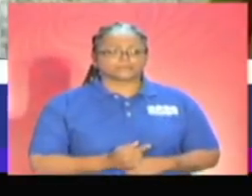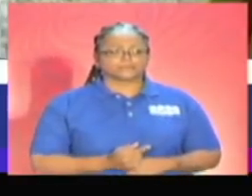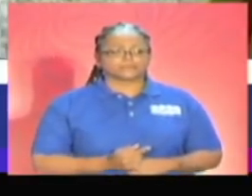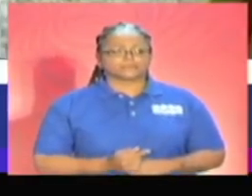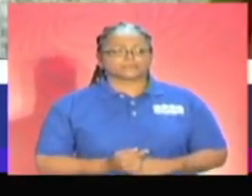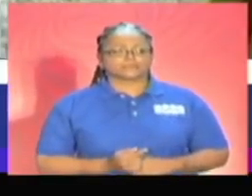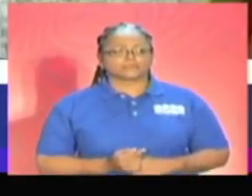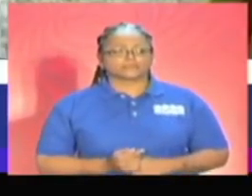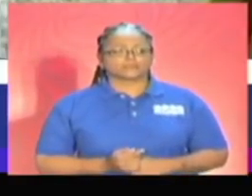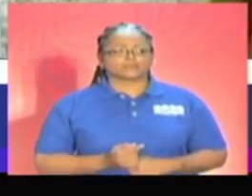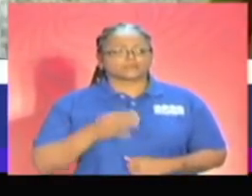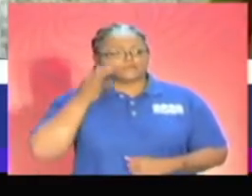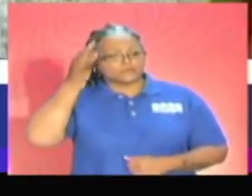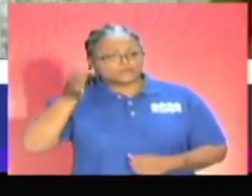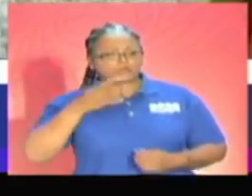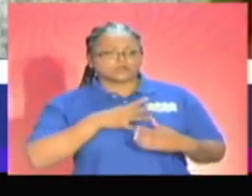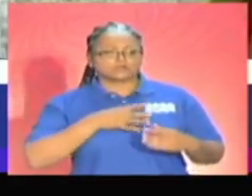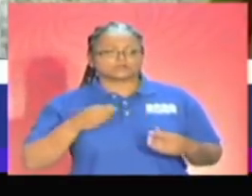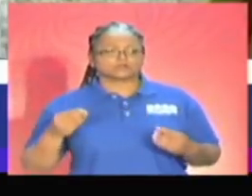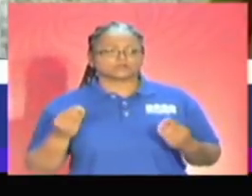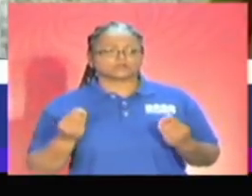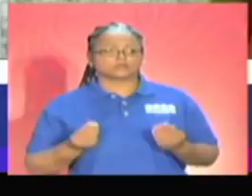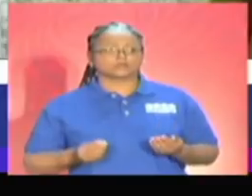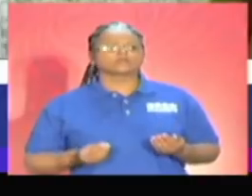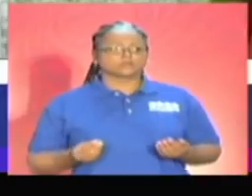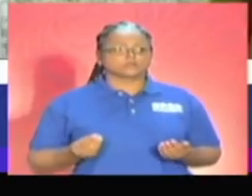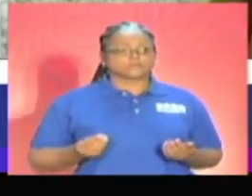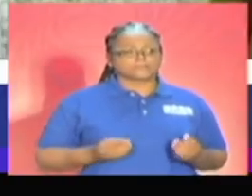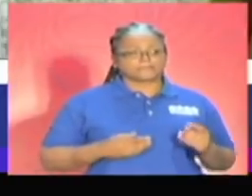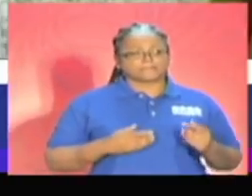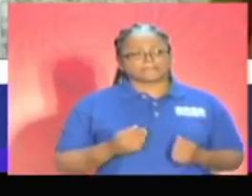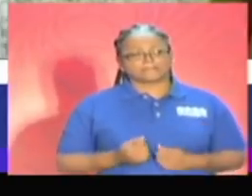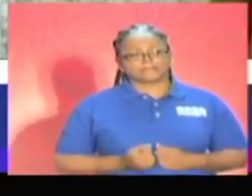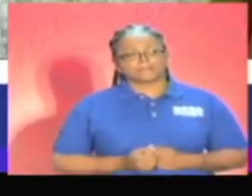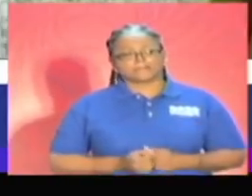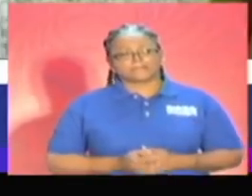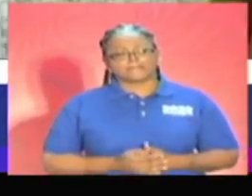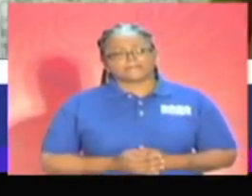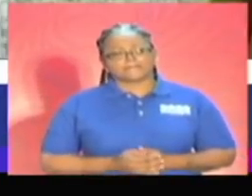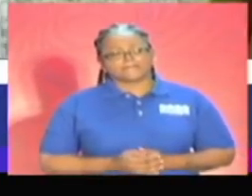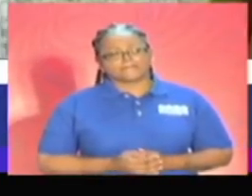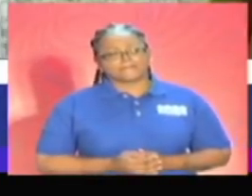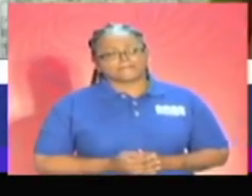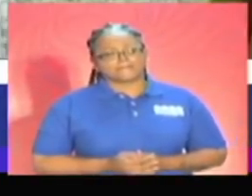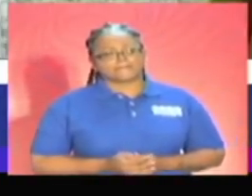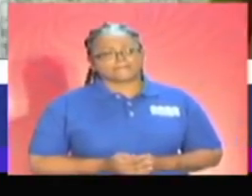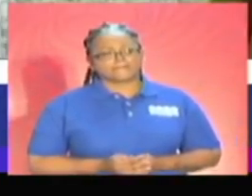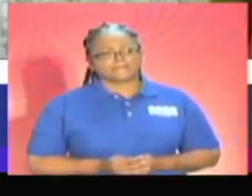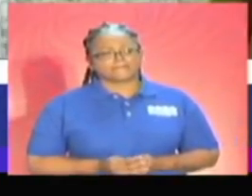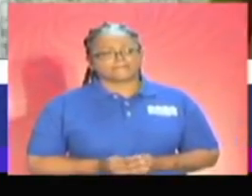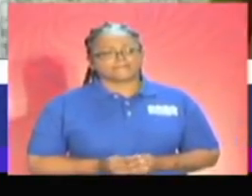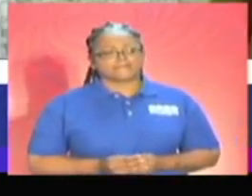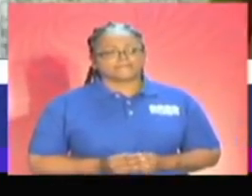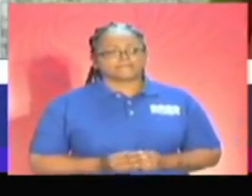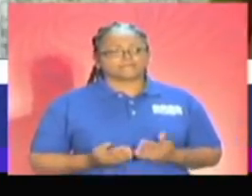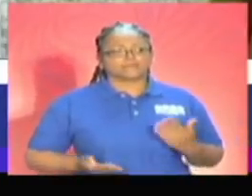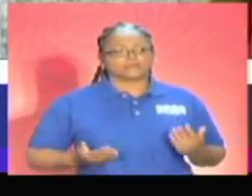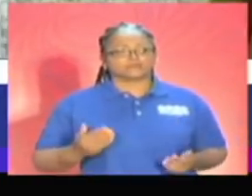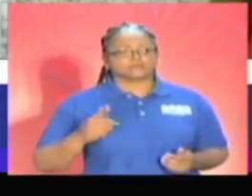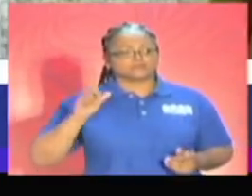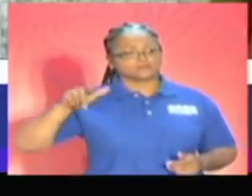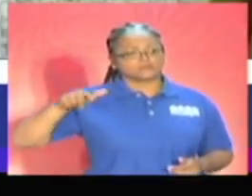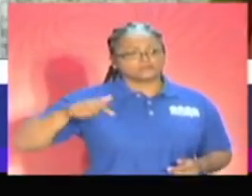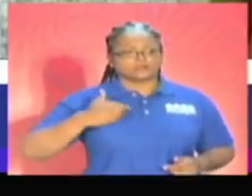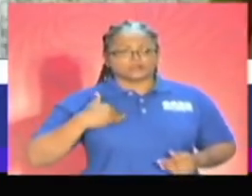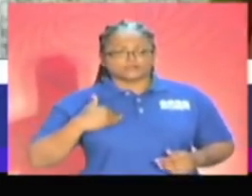our current policy with administering vaccines, it appears that we're going to end up in a situation of having